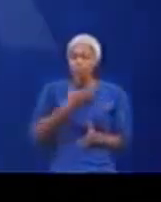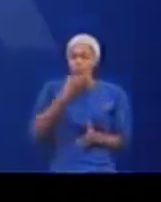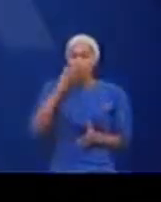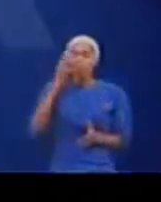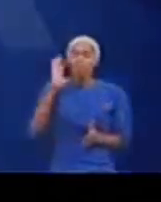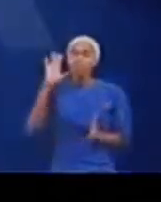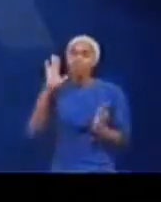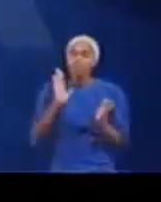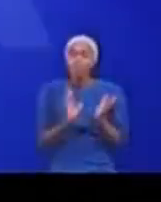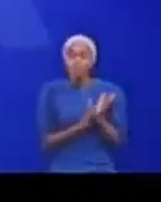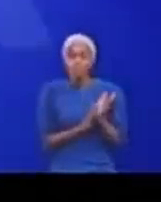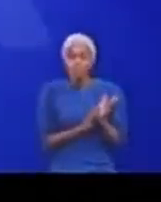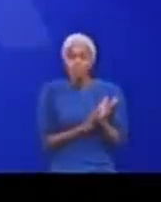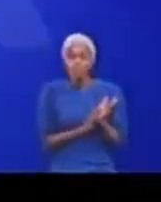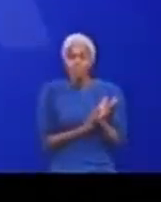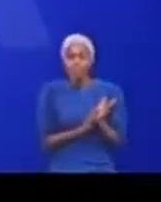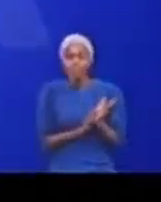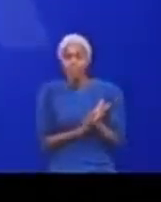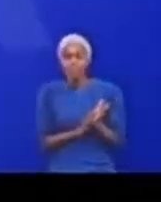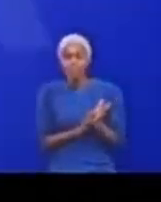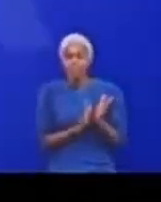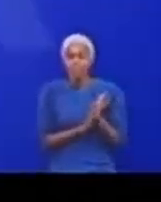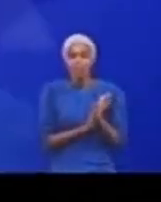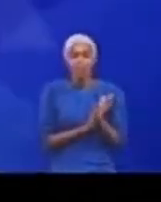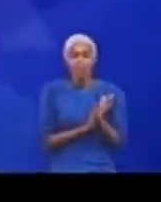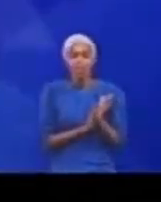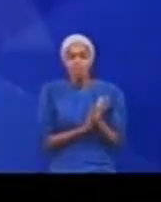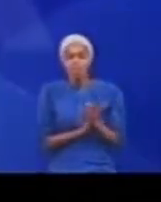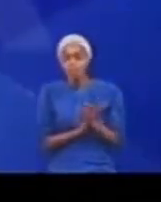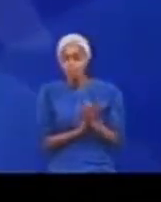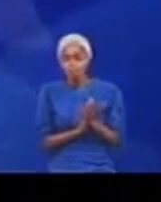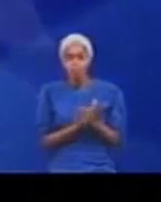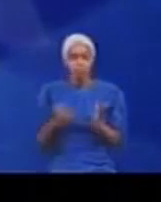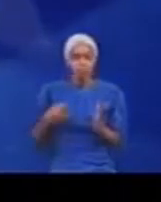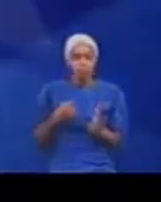praise. We shout out of your